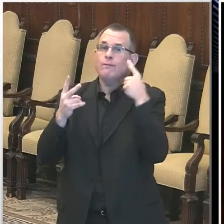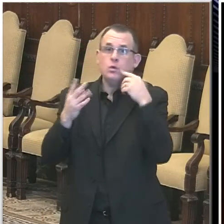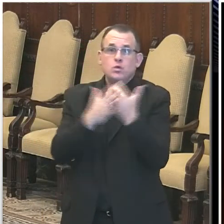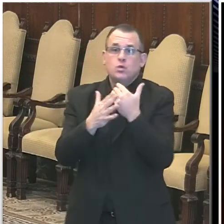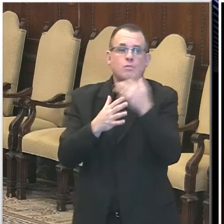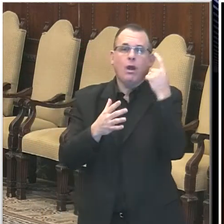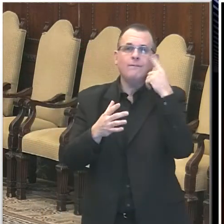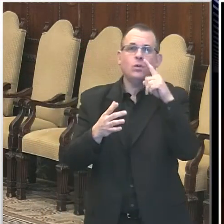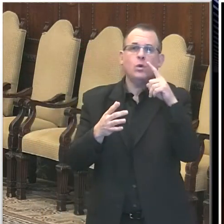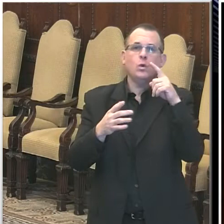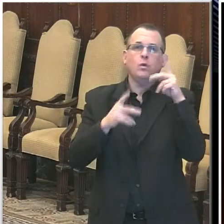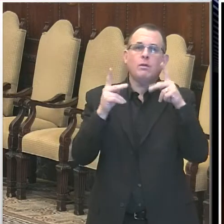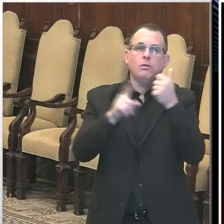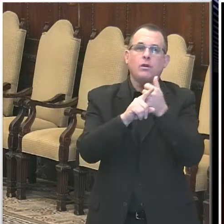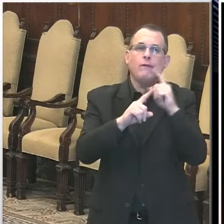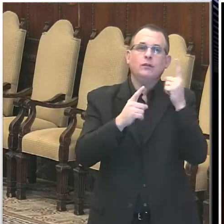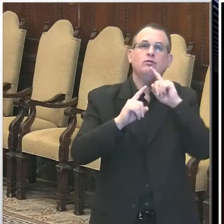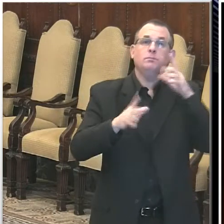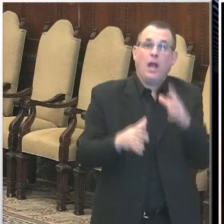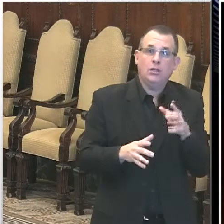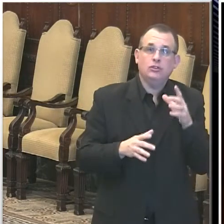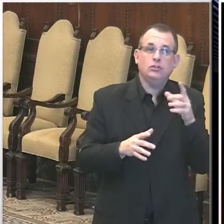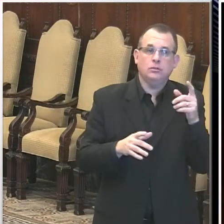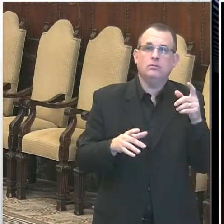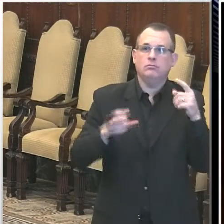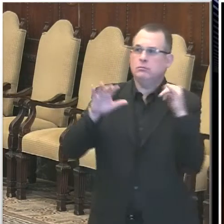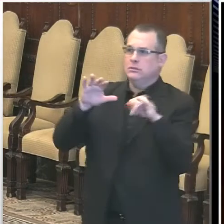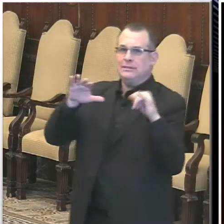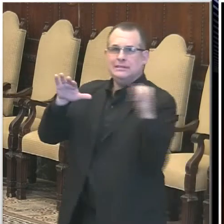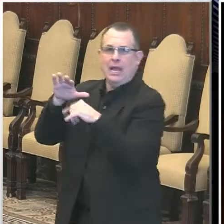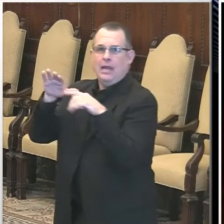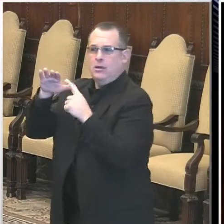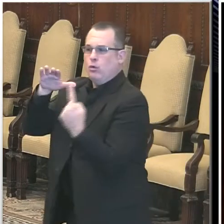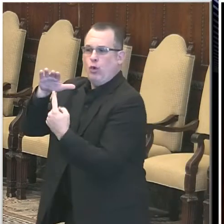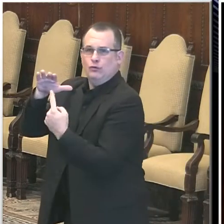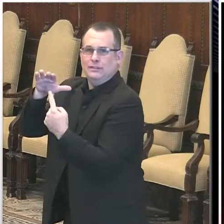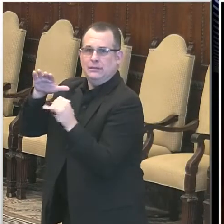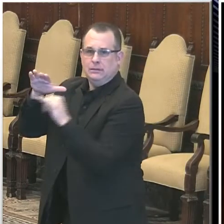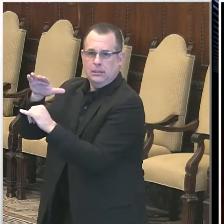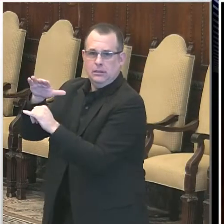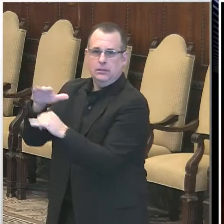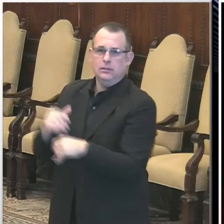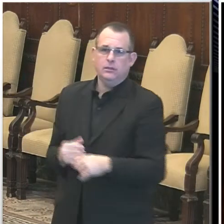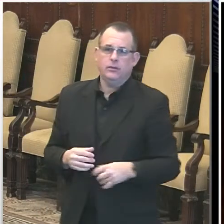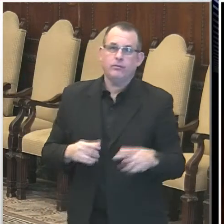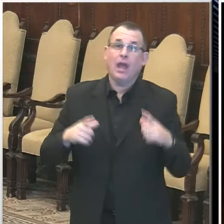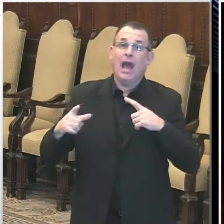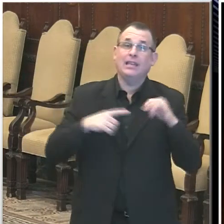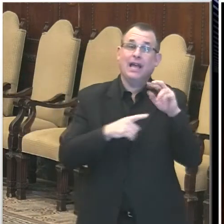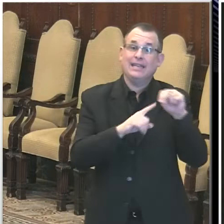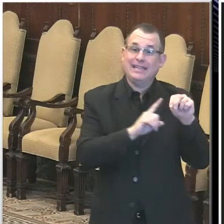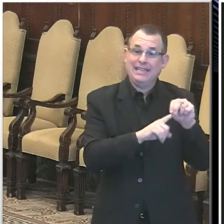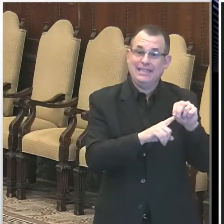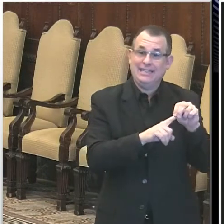40 people at the Holiday Inn Express, including first responders and some individuals who are homeless.